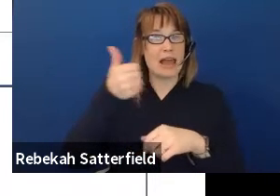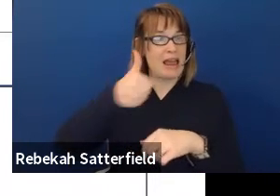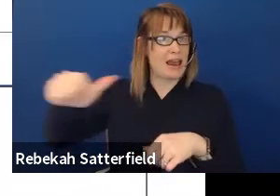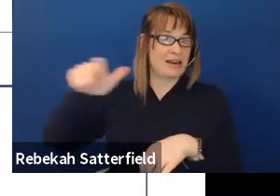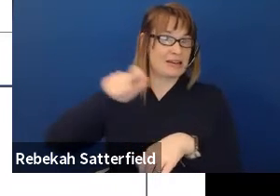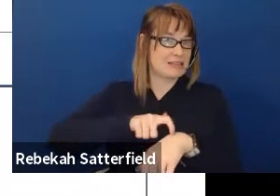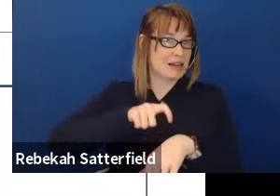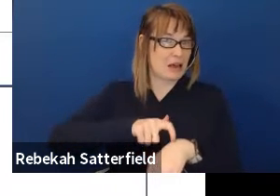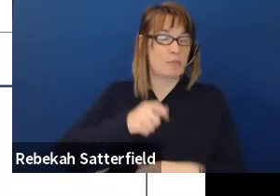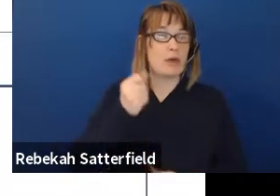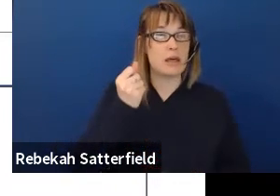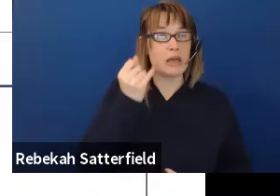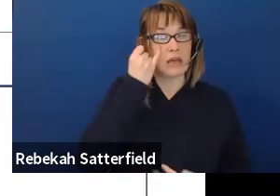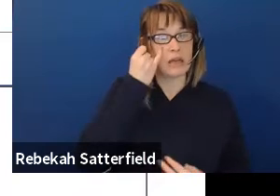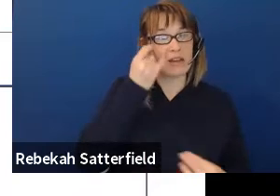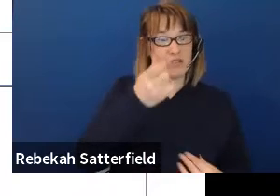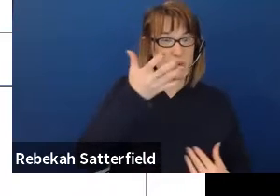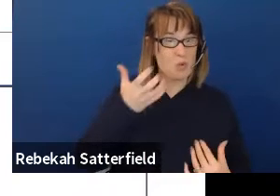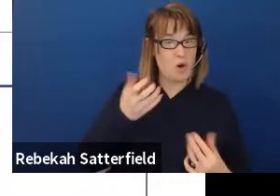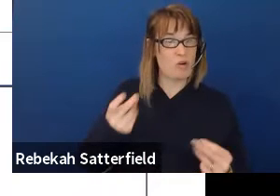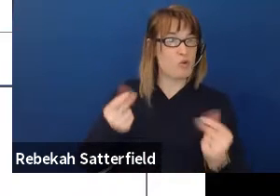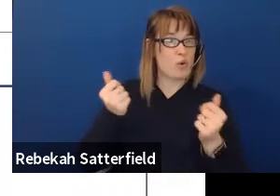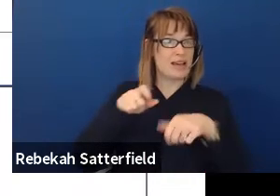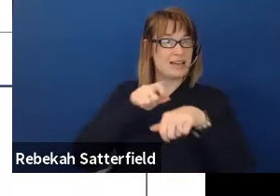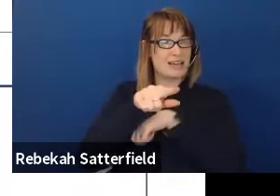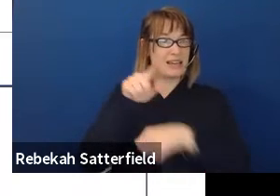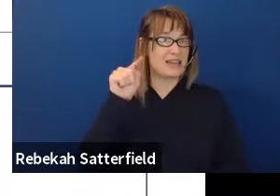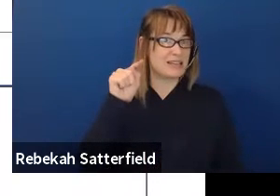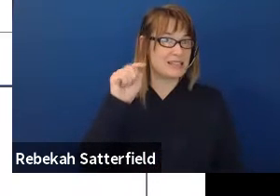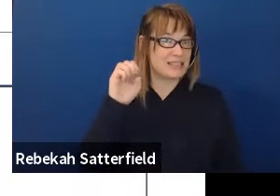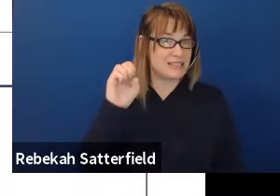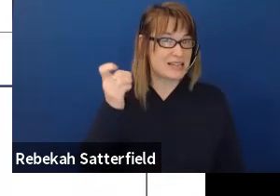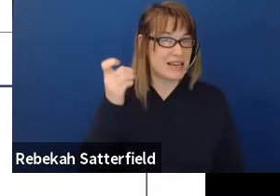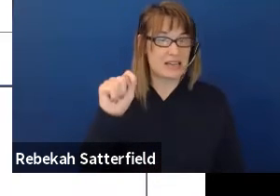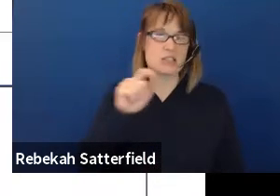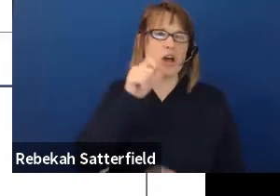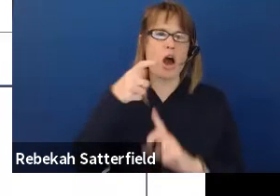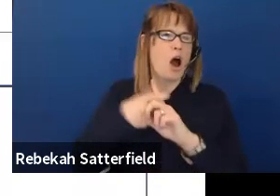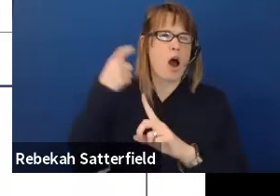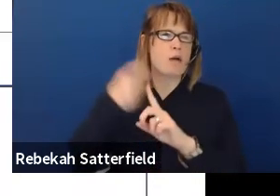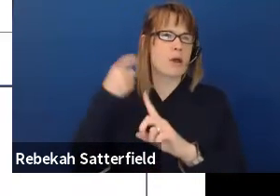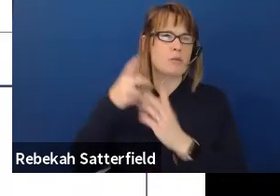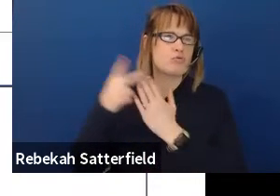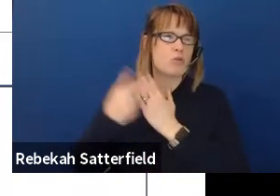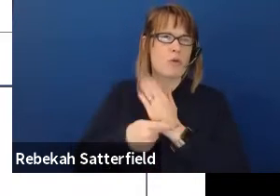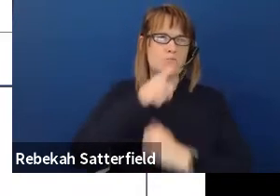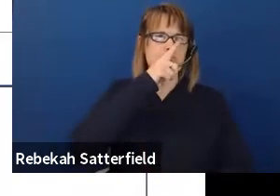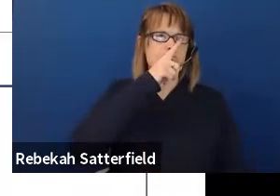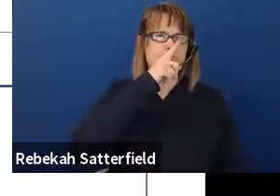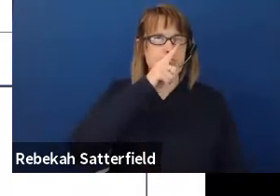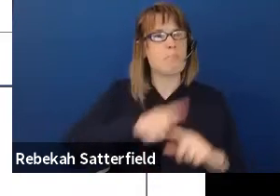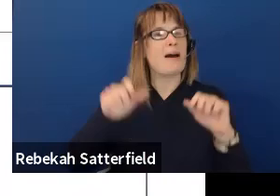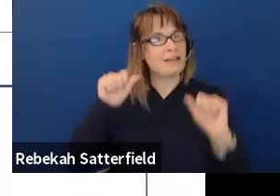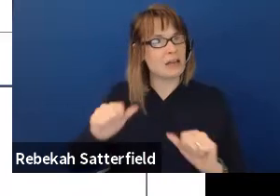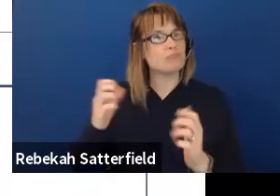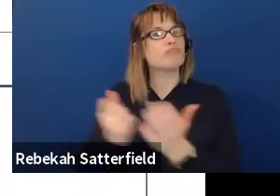you want to just send a text message or email on demand, it's not a part of an automated program. And some of the examples